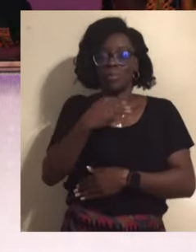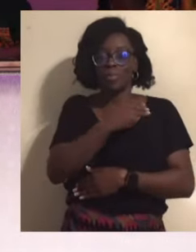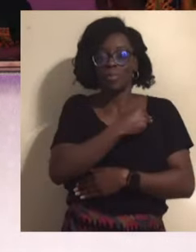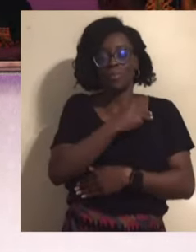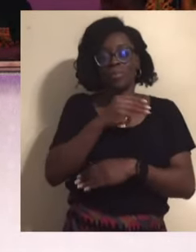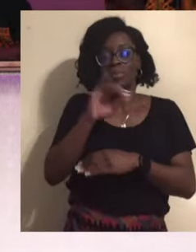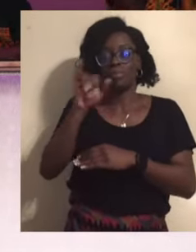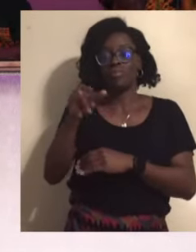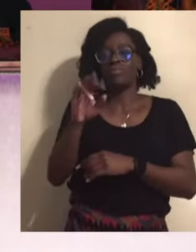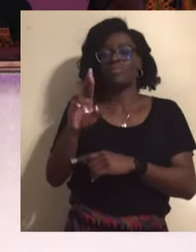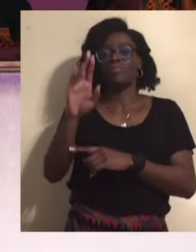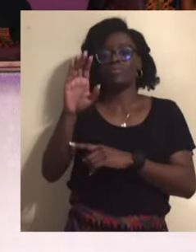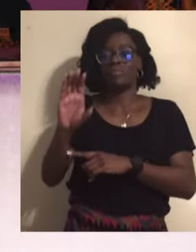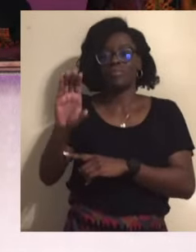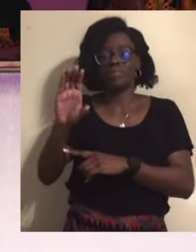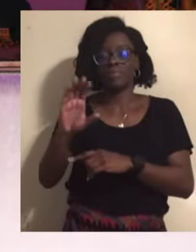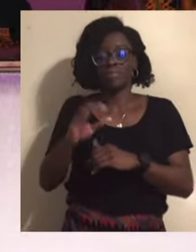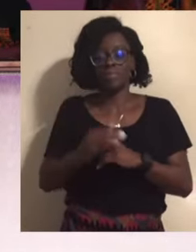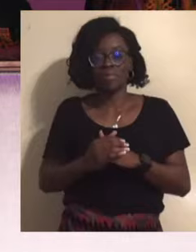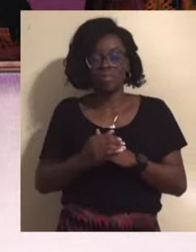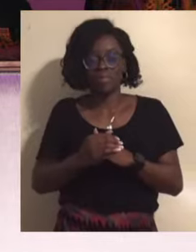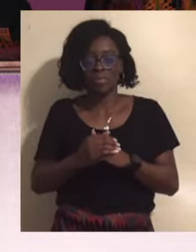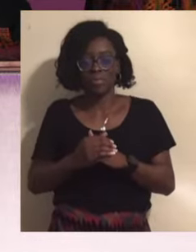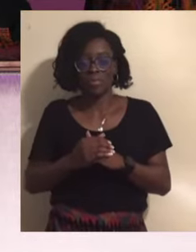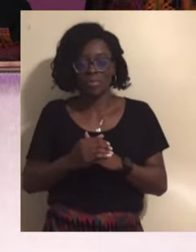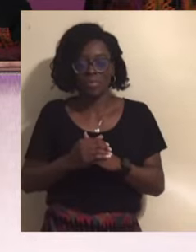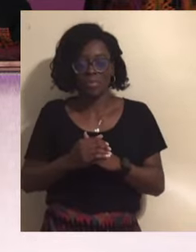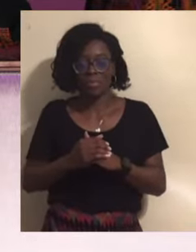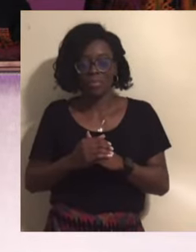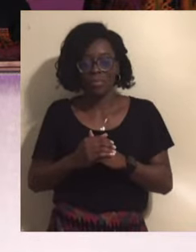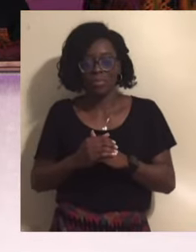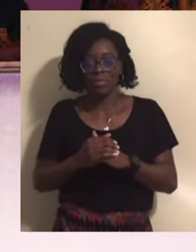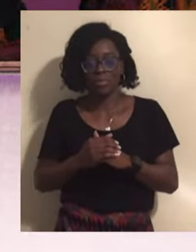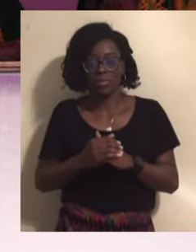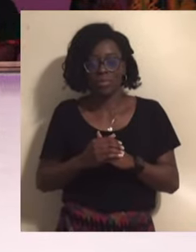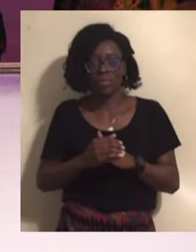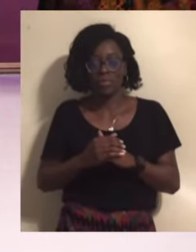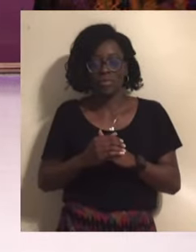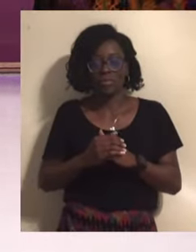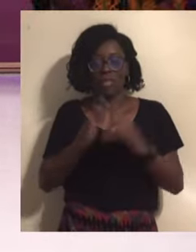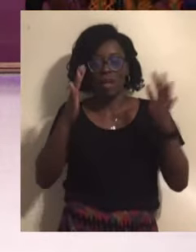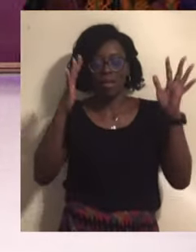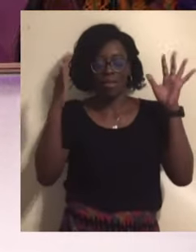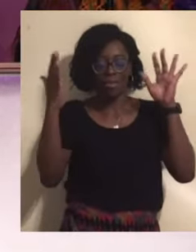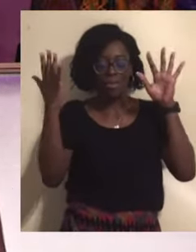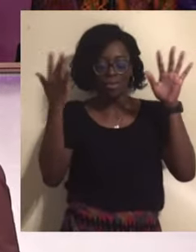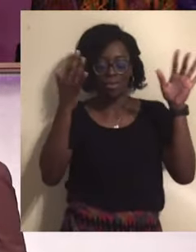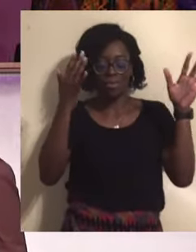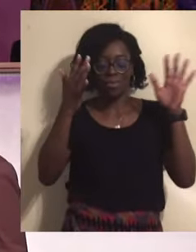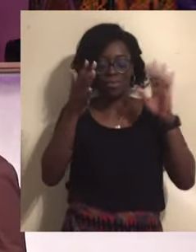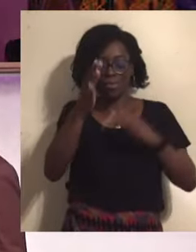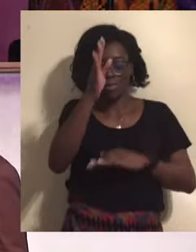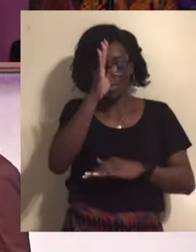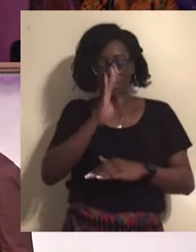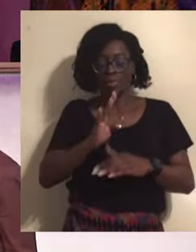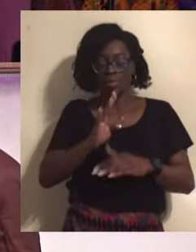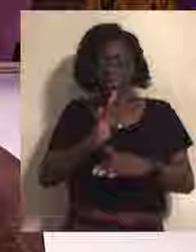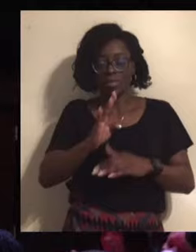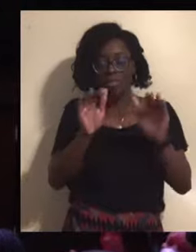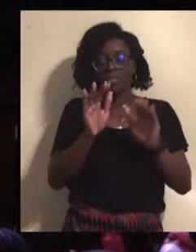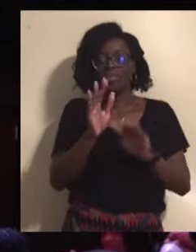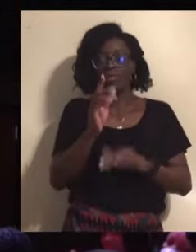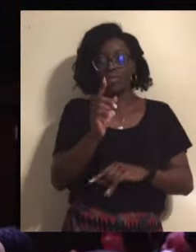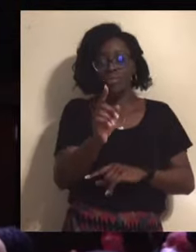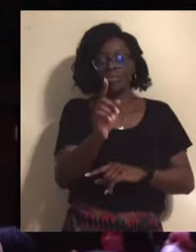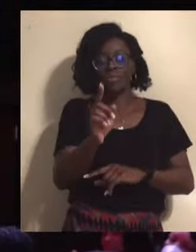church family. Hallelujah. God bless you. It is my honor to be your pastor. It is